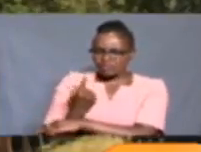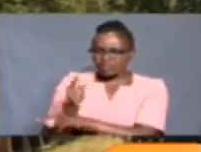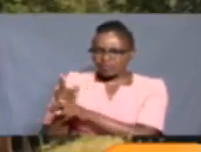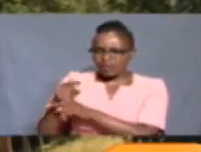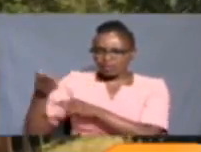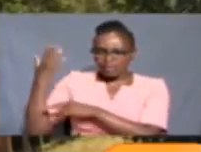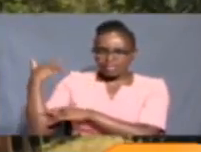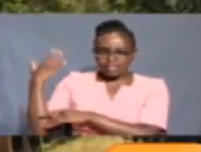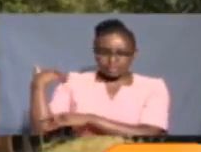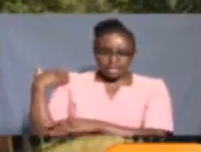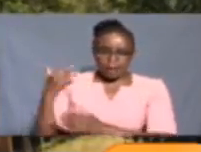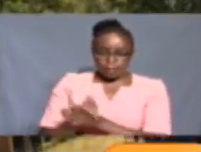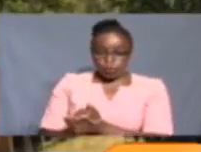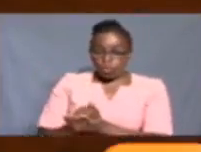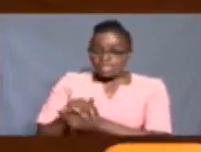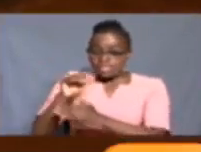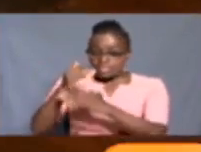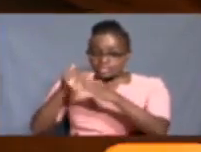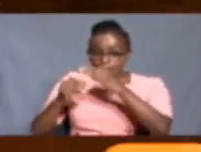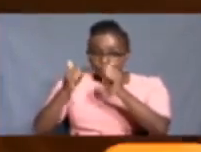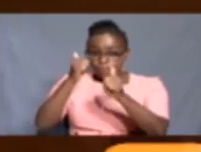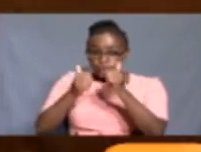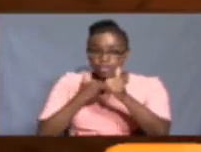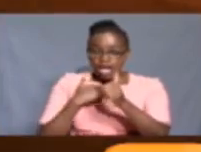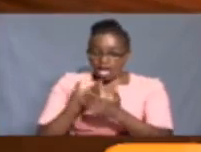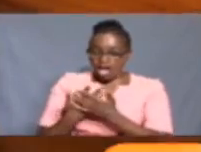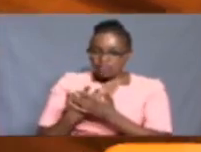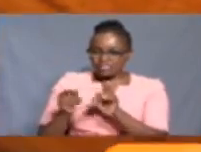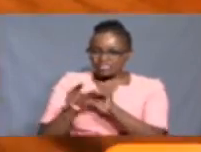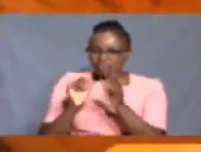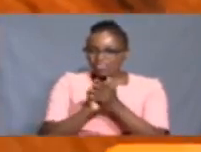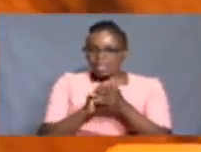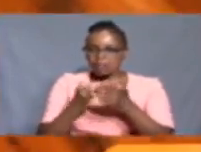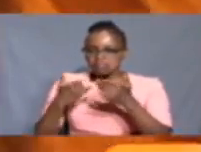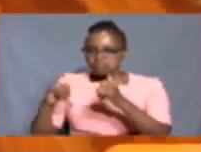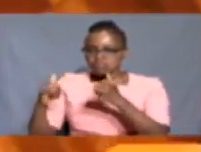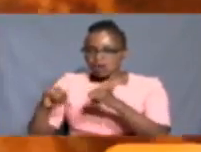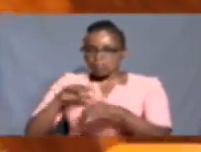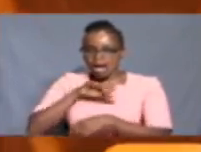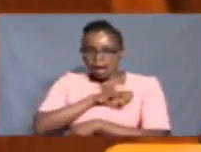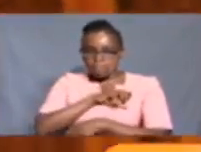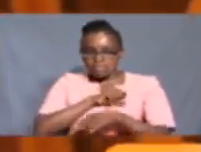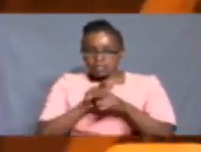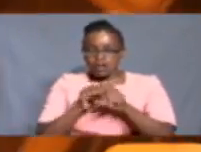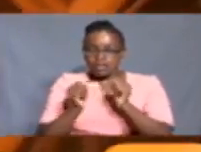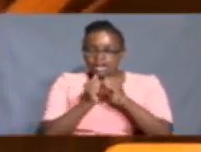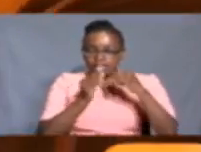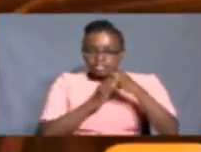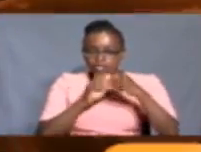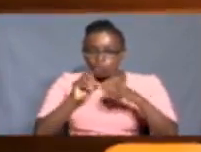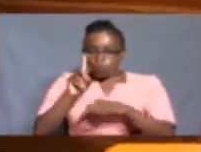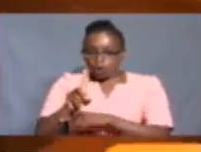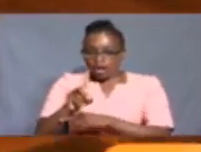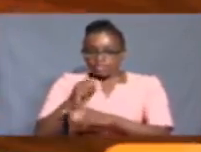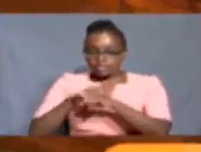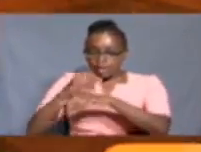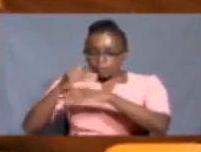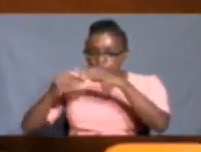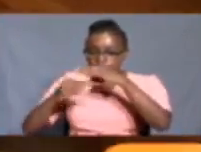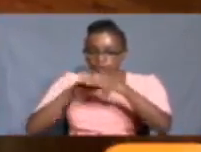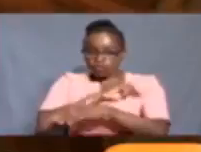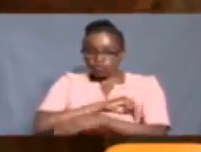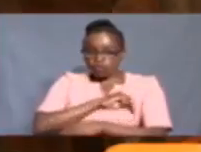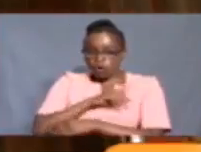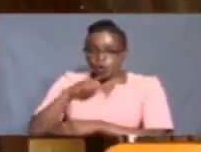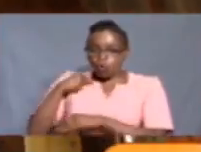ages gone by. It is a building that has withstood the test of time from the year 1901 when it was constructed by a missionary,